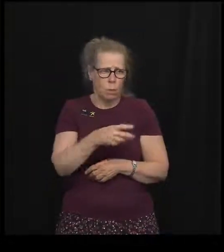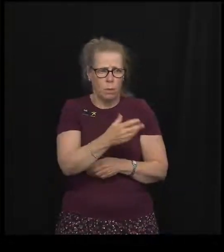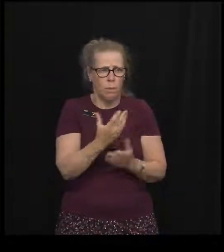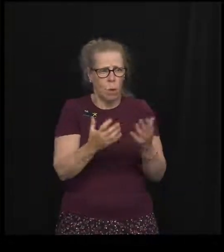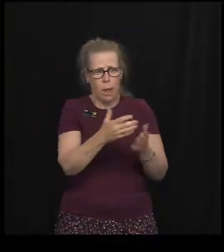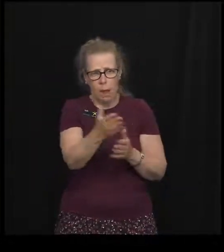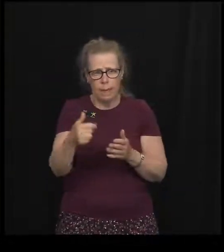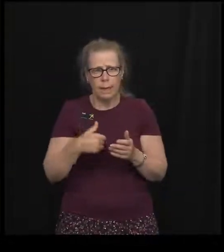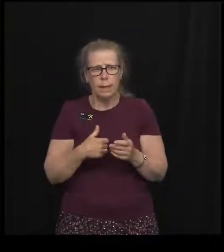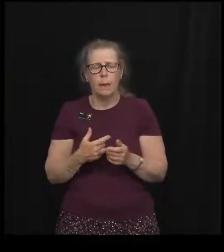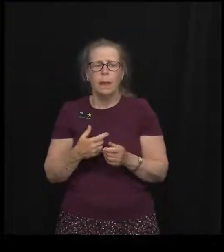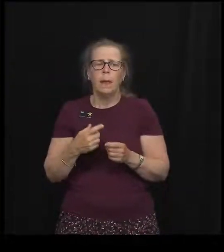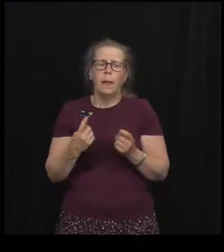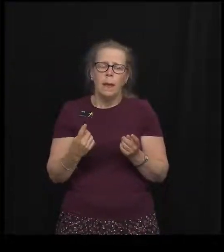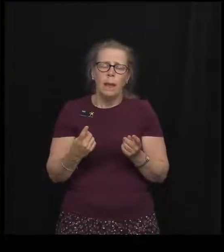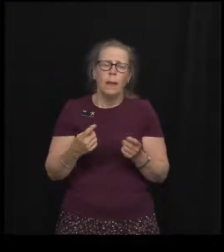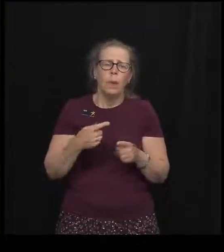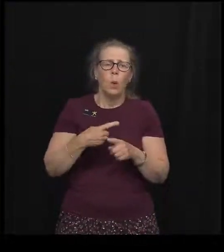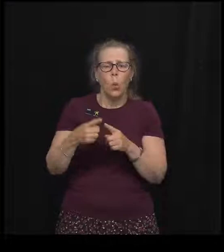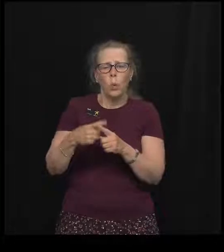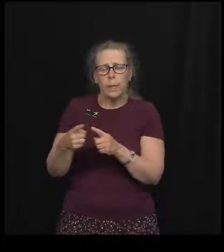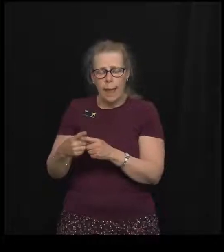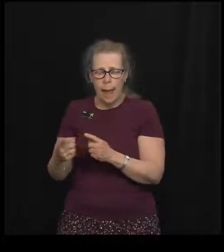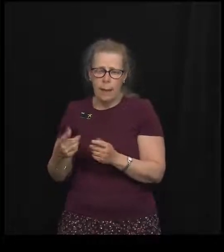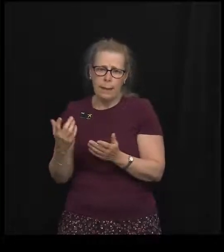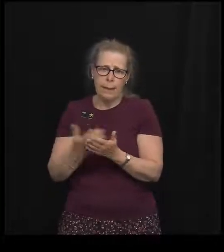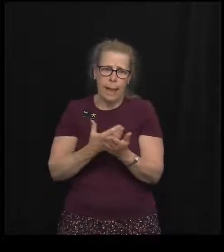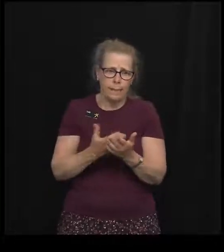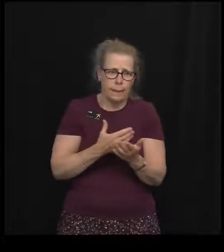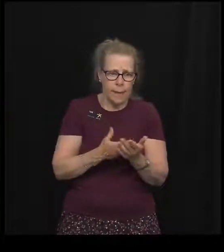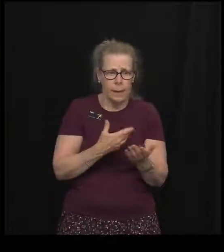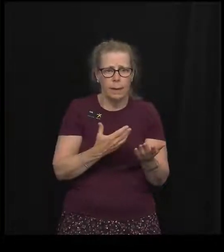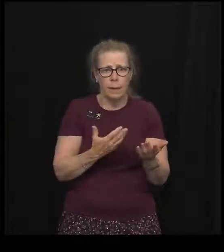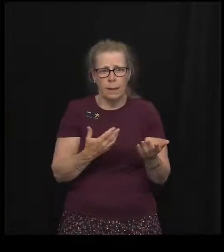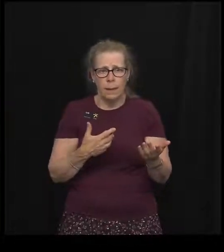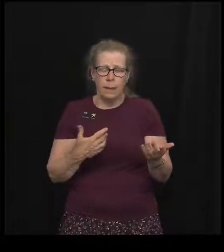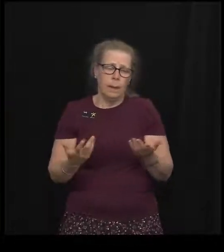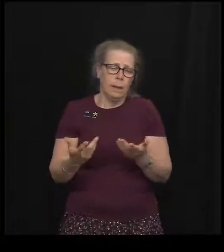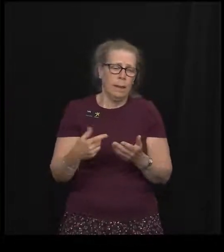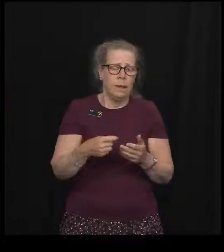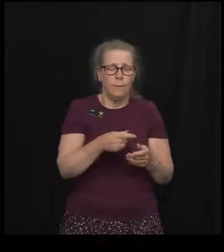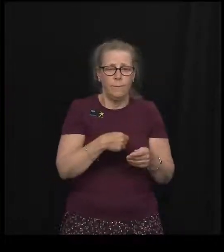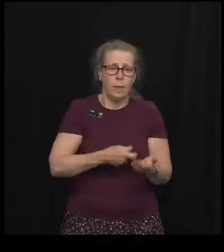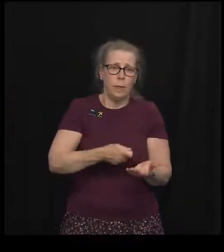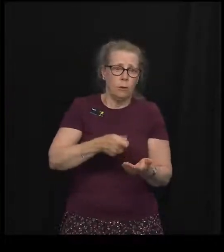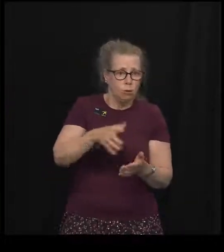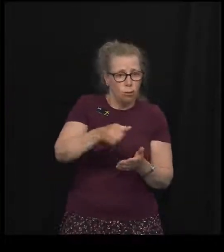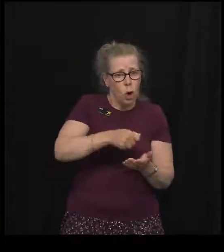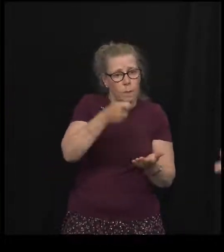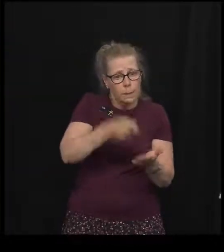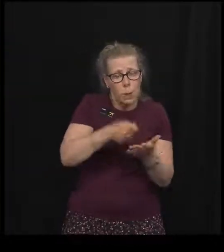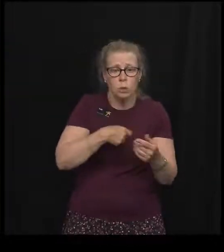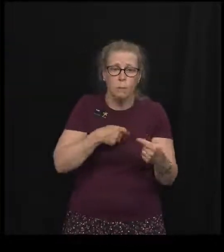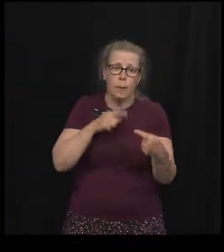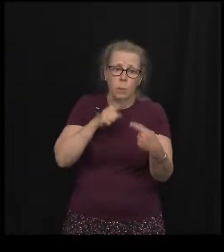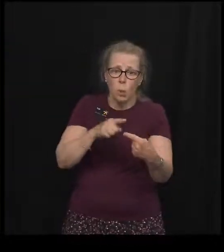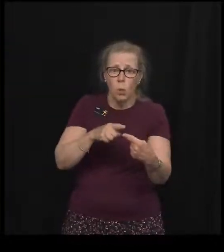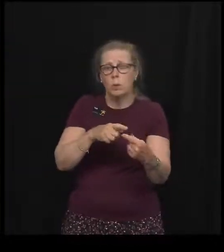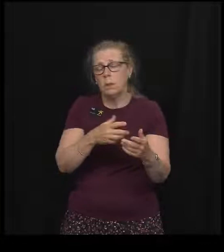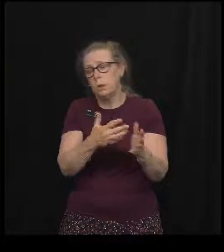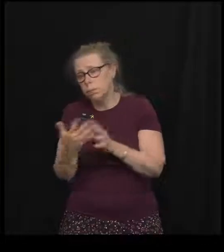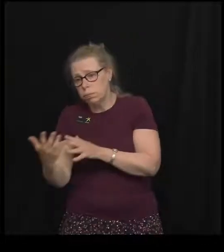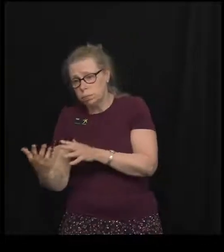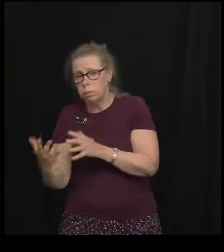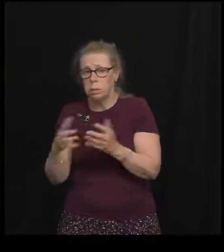countries are starting to waver a little bit. We have decisions in some countries, the Kingdom, for instance, decided to cut their development assistance from 0.7 to